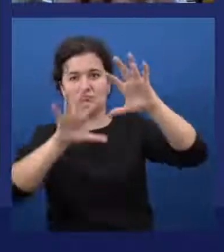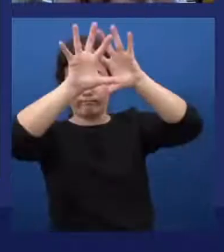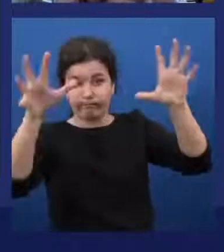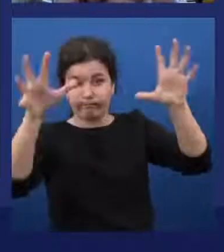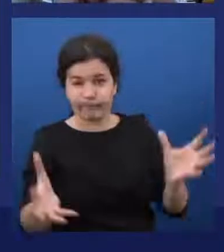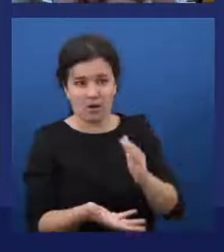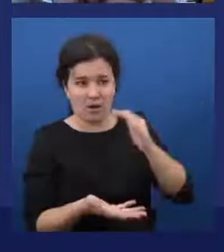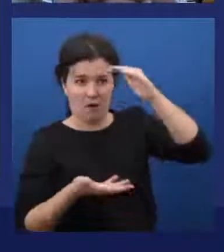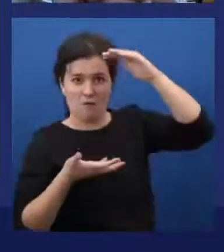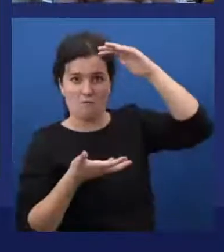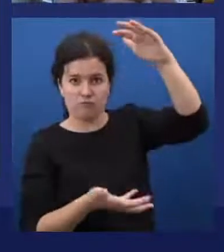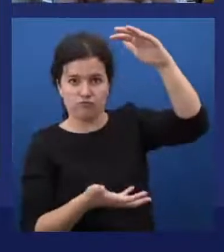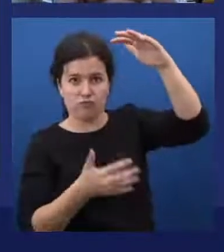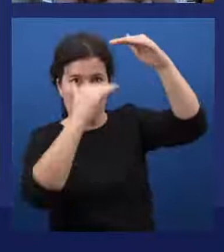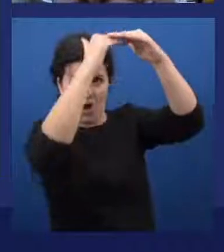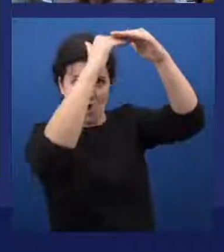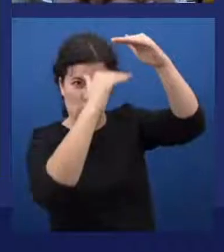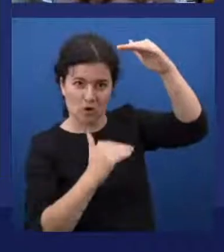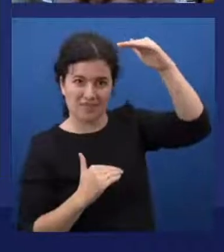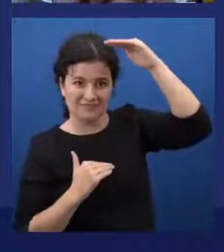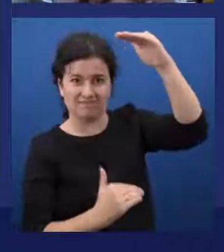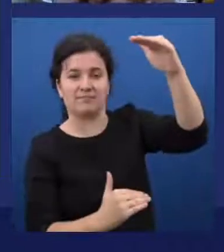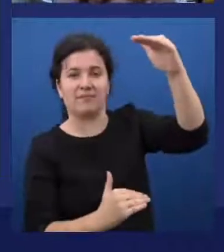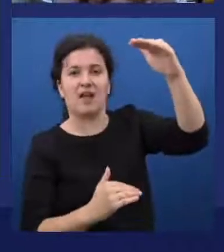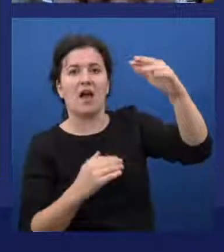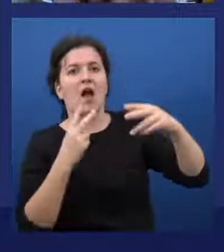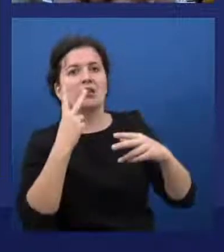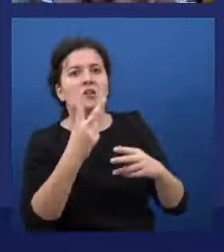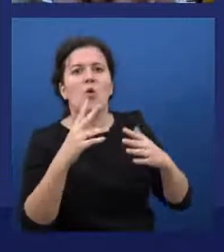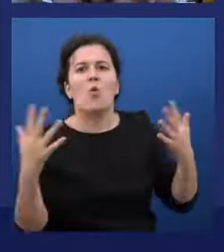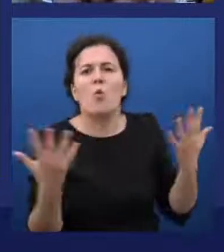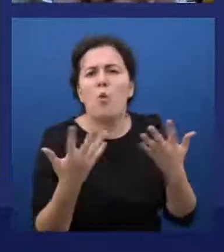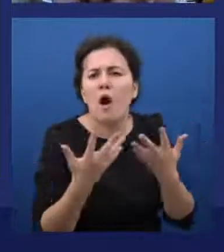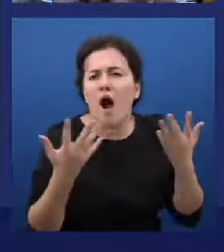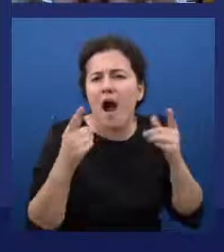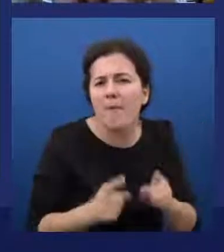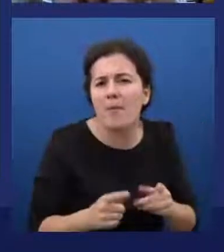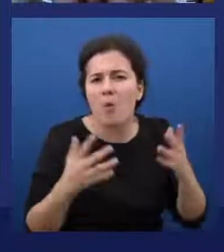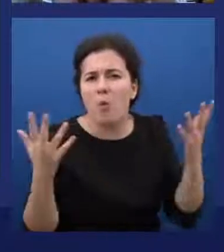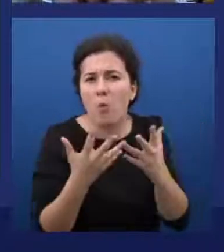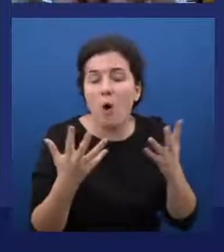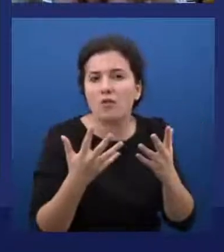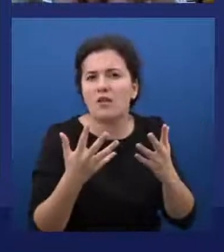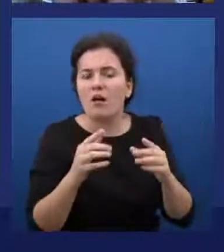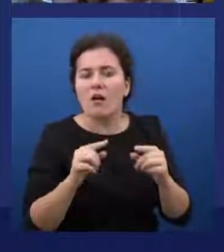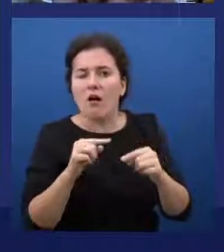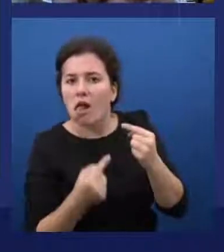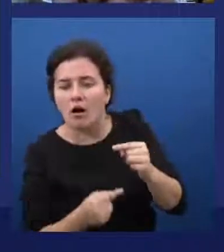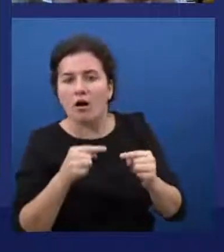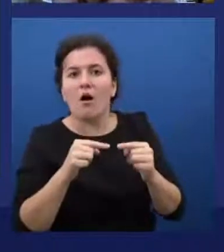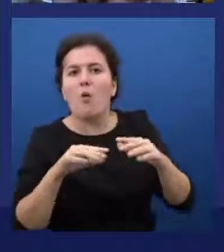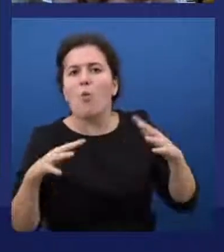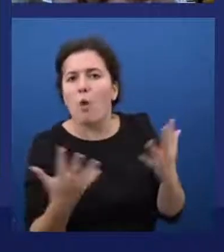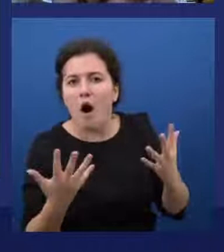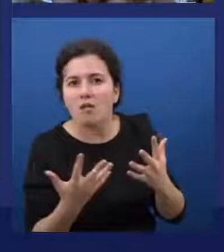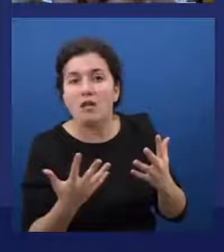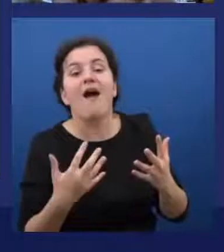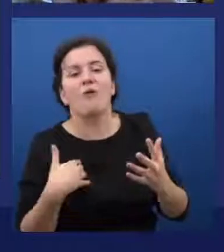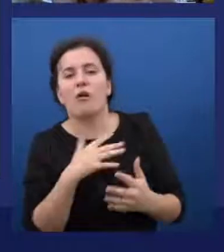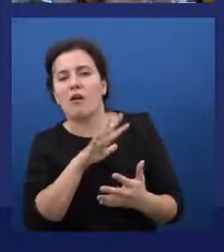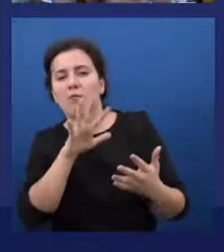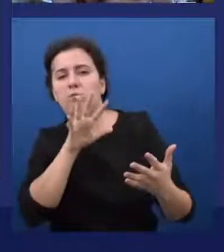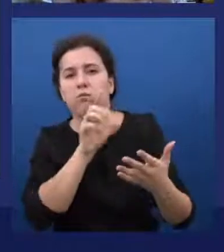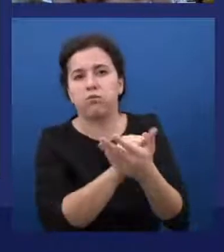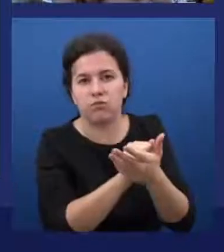understanding what happened and when, what kind of anomaly happened there. And let me go